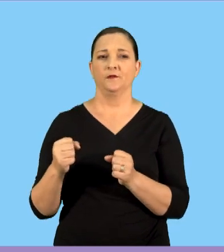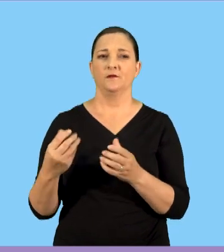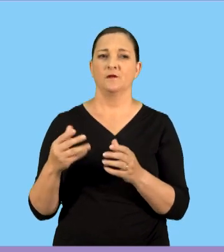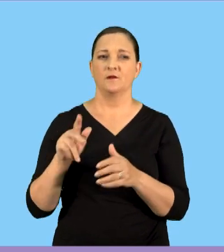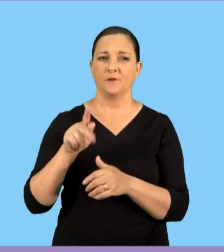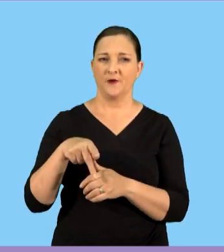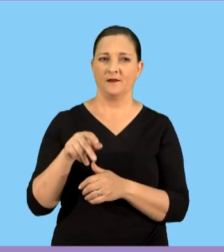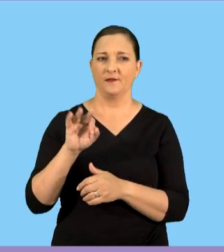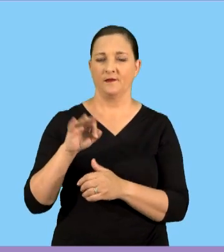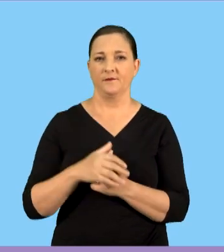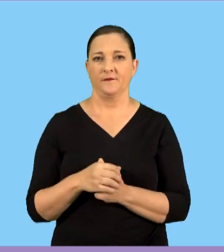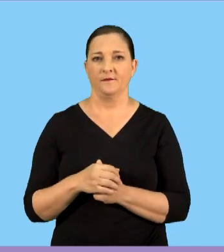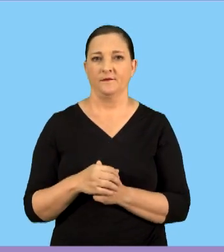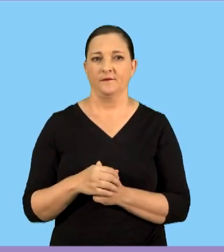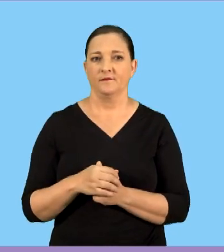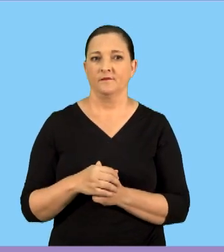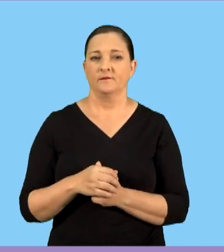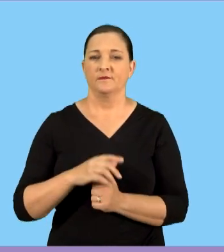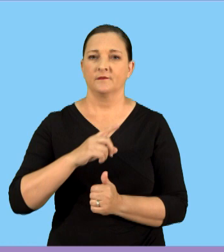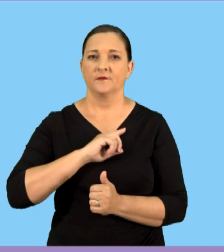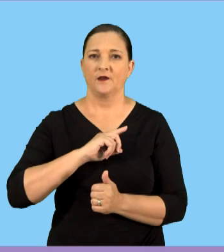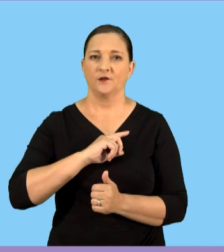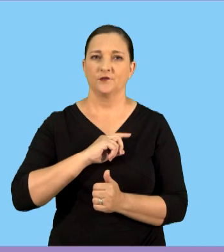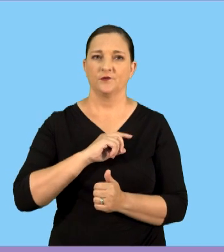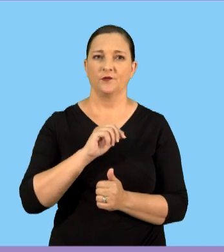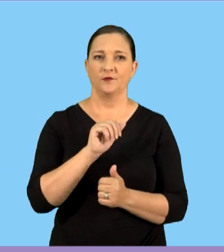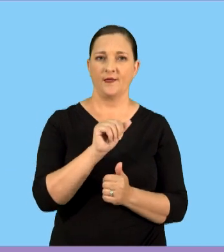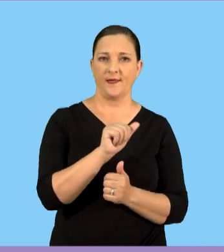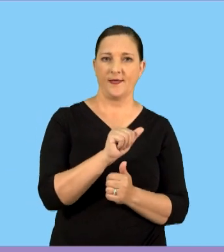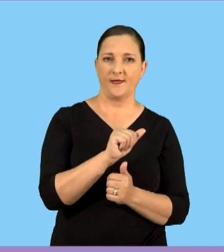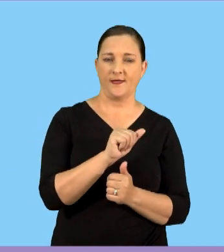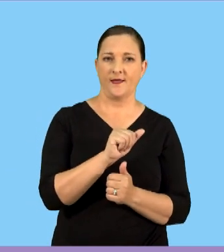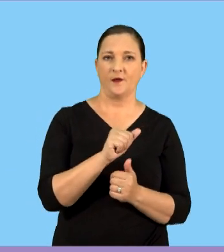as it is. This is when we are multiplying a monomial with a